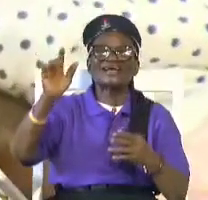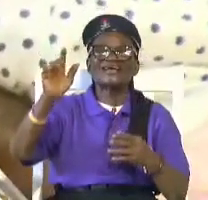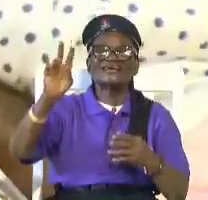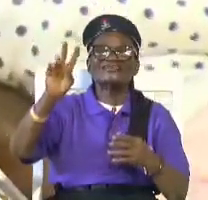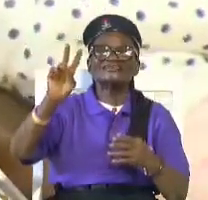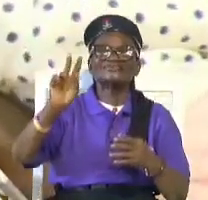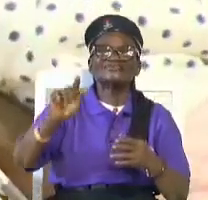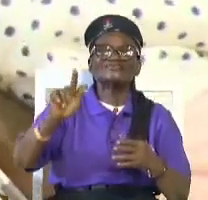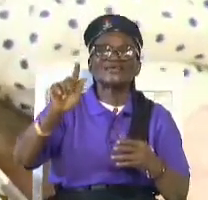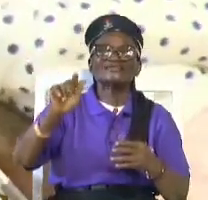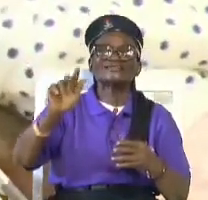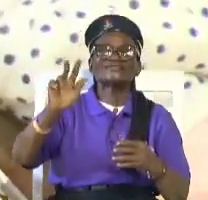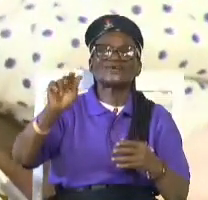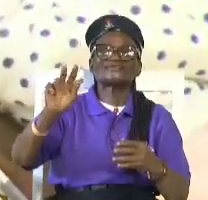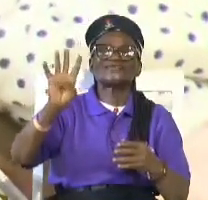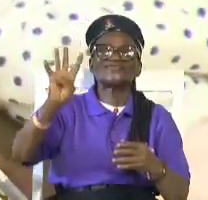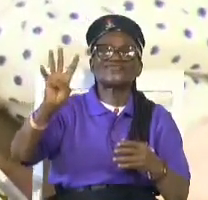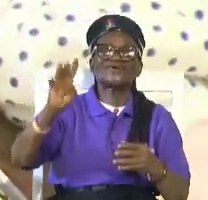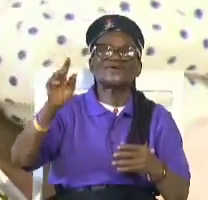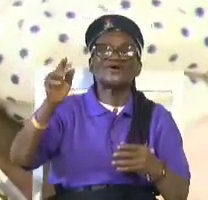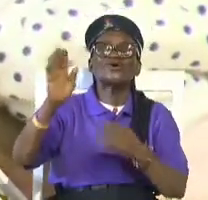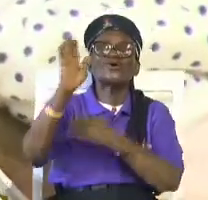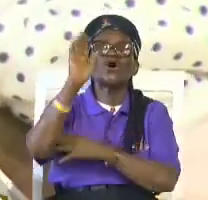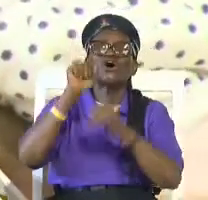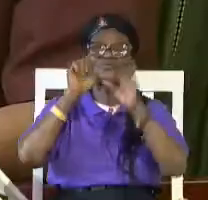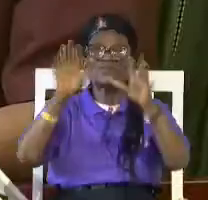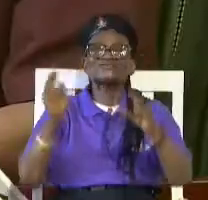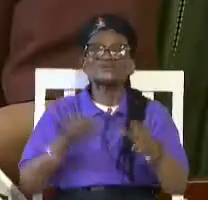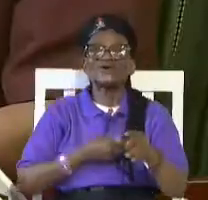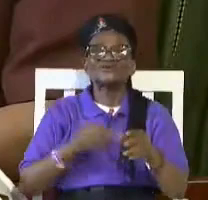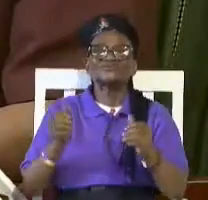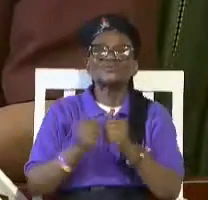2024, the Almighty God blessed us with a bouncing baby girl.